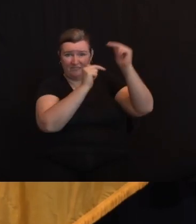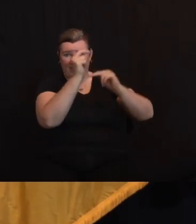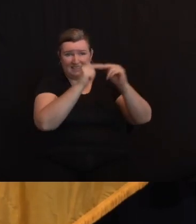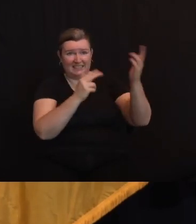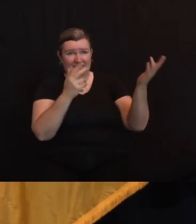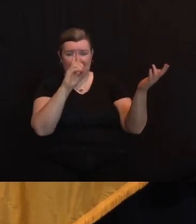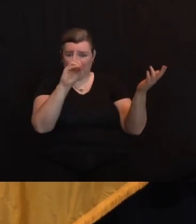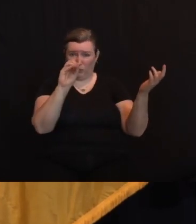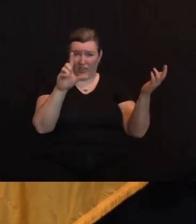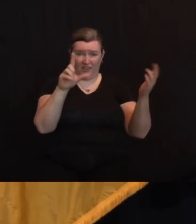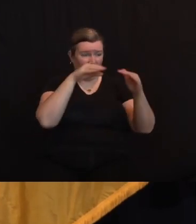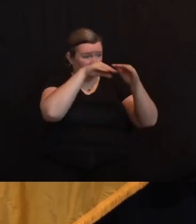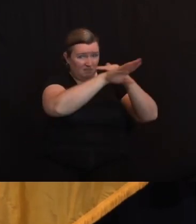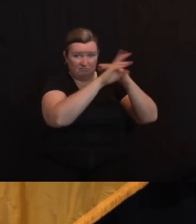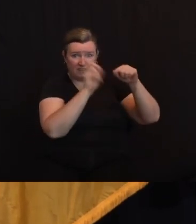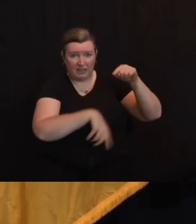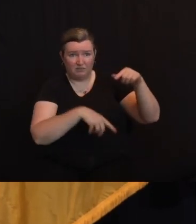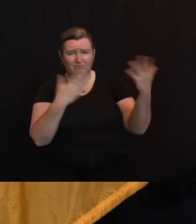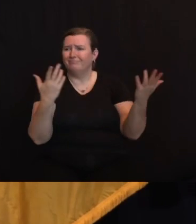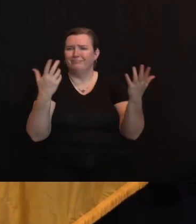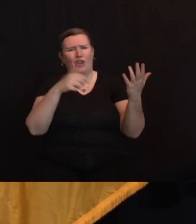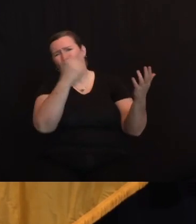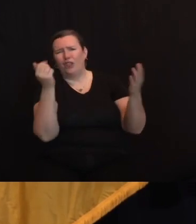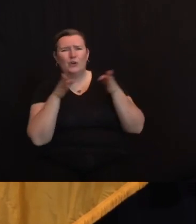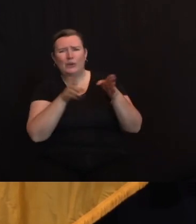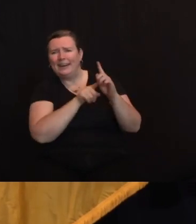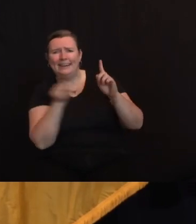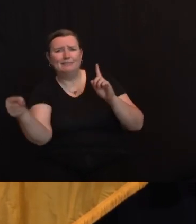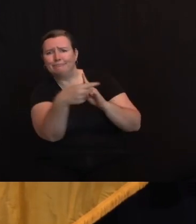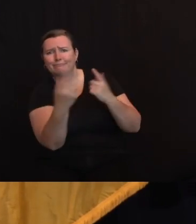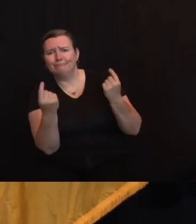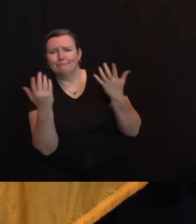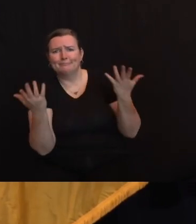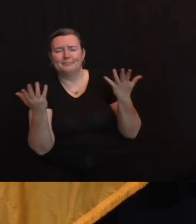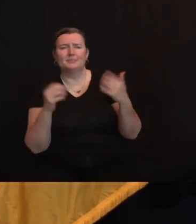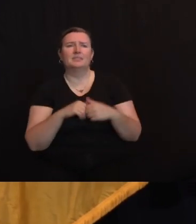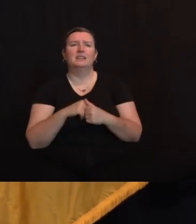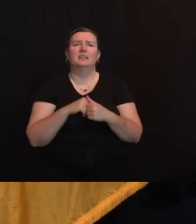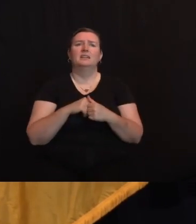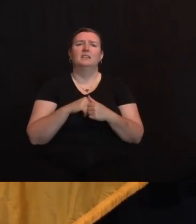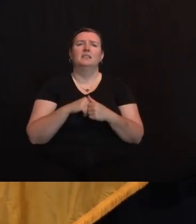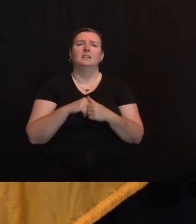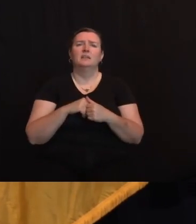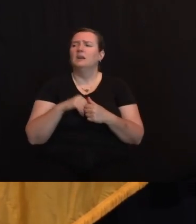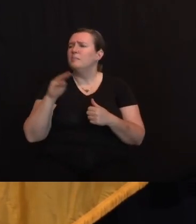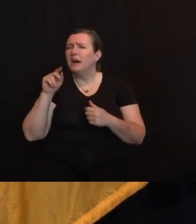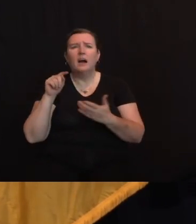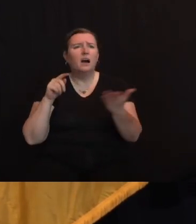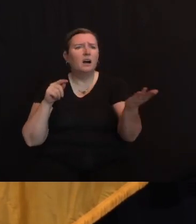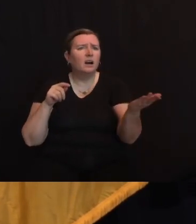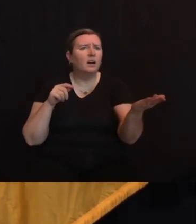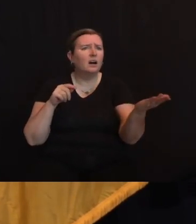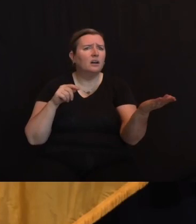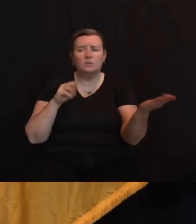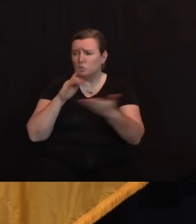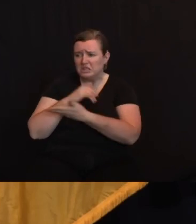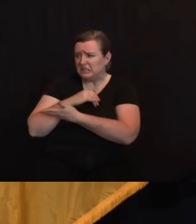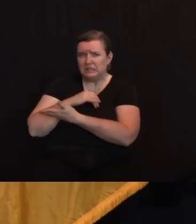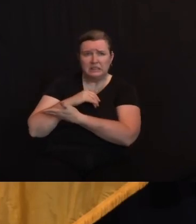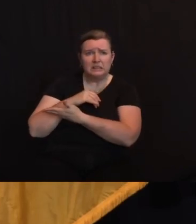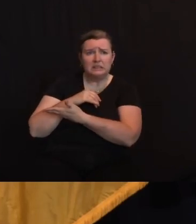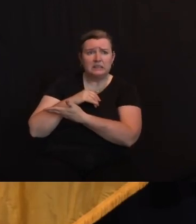good. Pat, I said in your absence, and Judy was my witness, I can't remember if it was Tina or Ed, it might have been on different days and perhaps both of